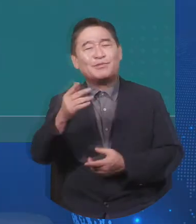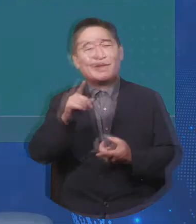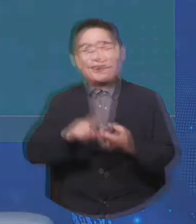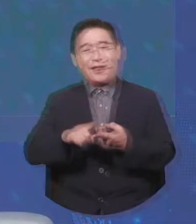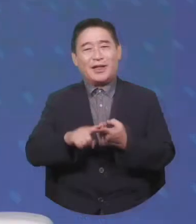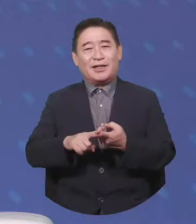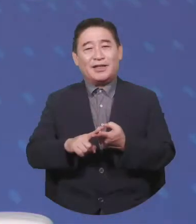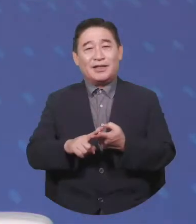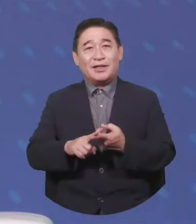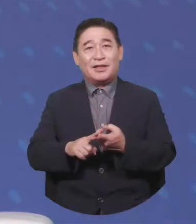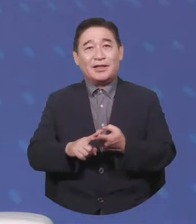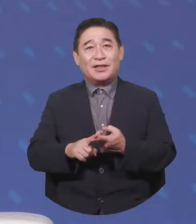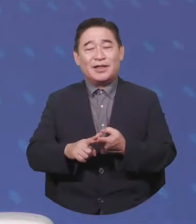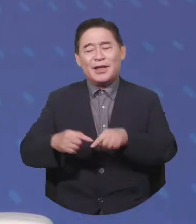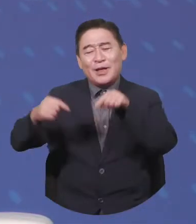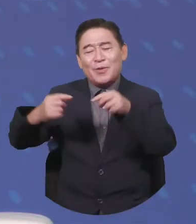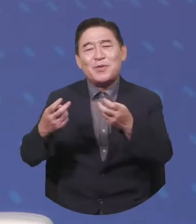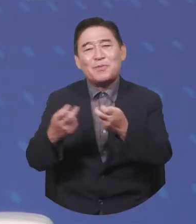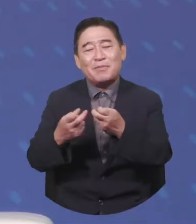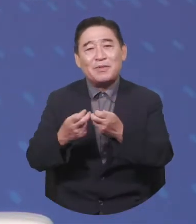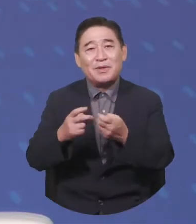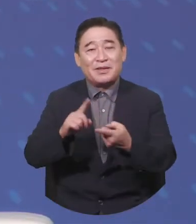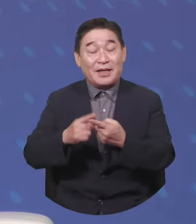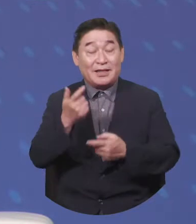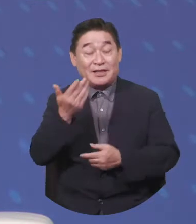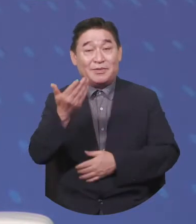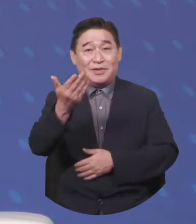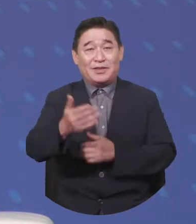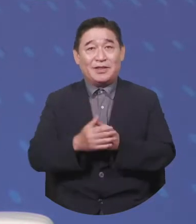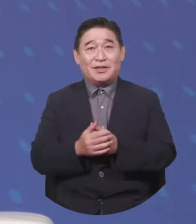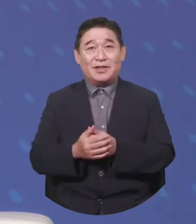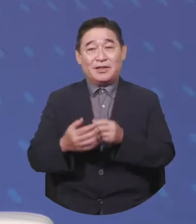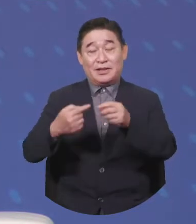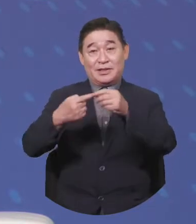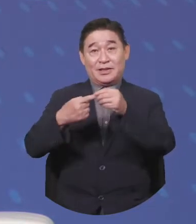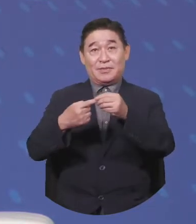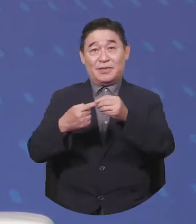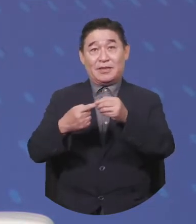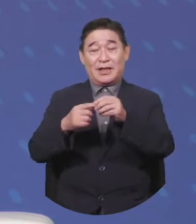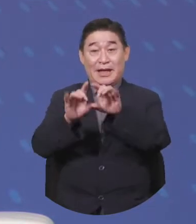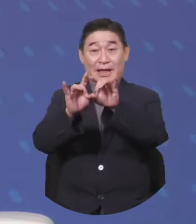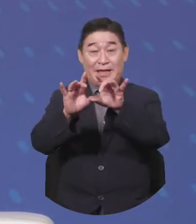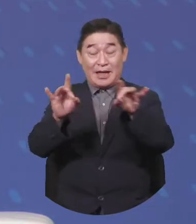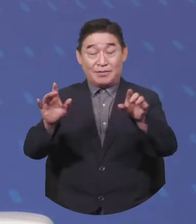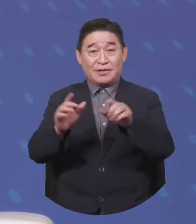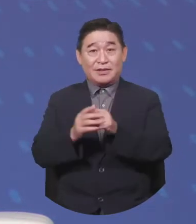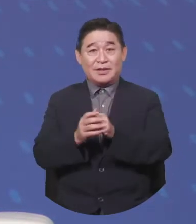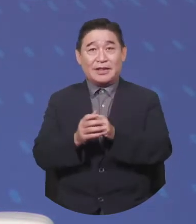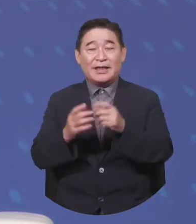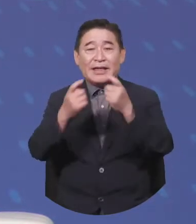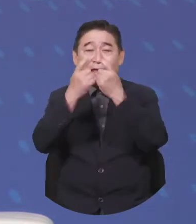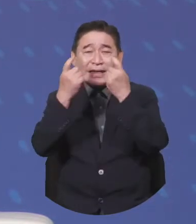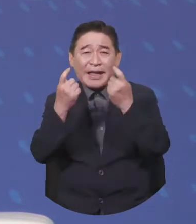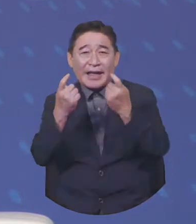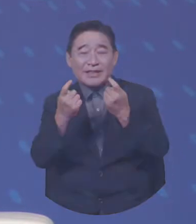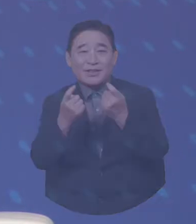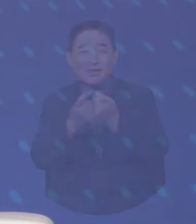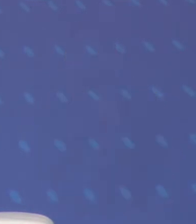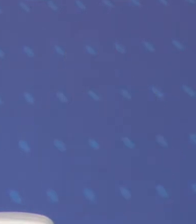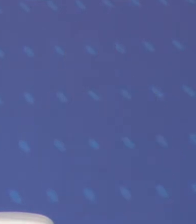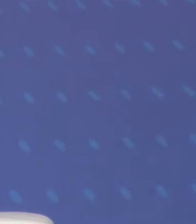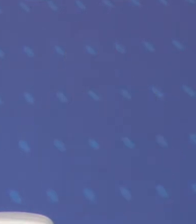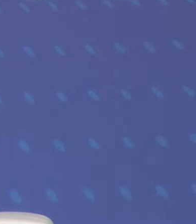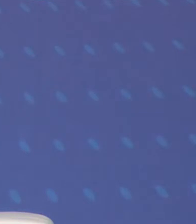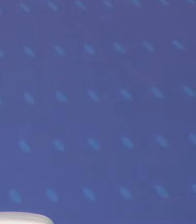development. So to start, I wanted to ask each of our panelists to share their thoughts, ideally in less than 5 minutes or